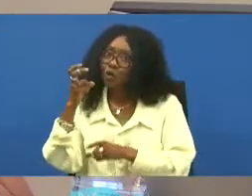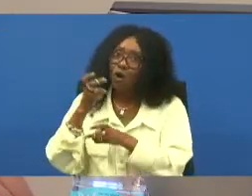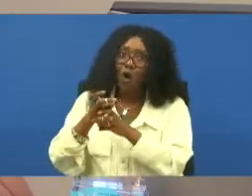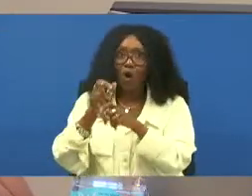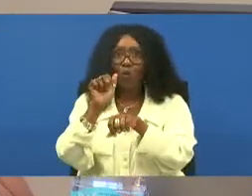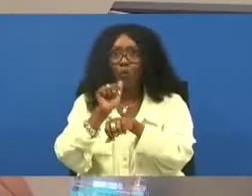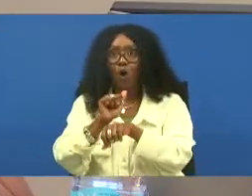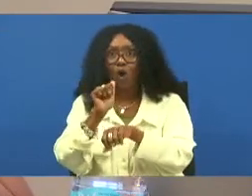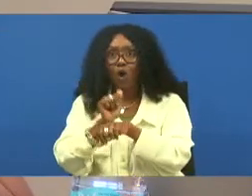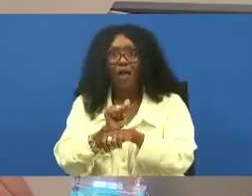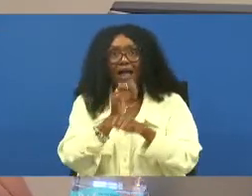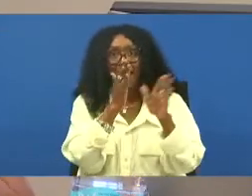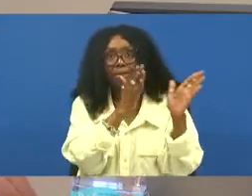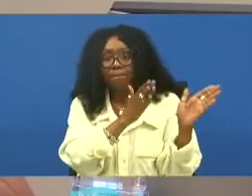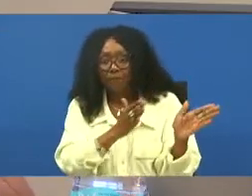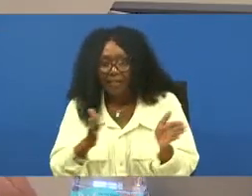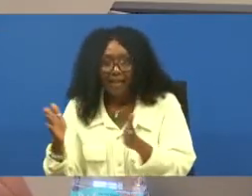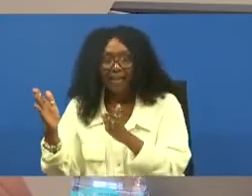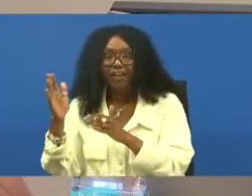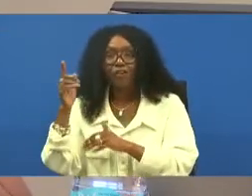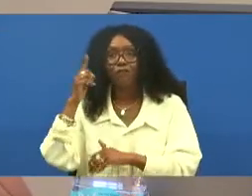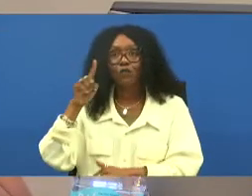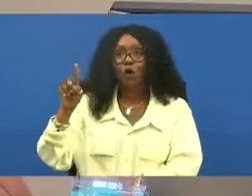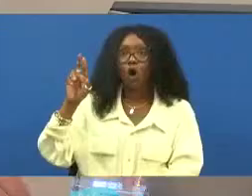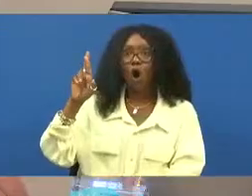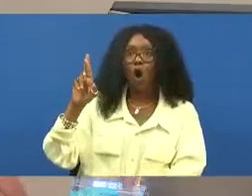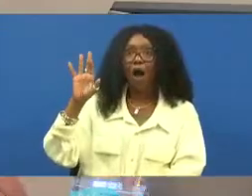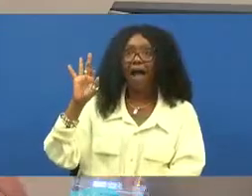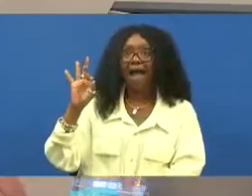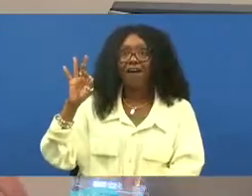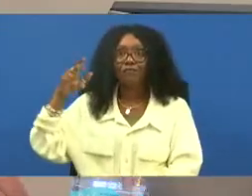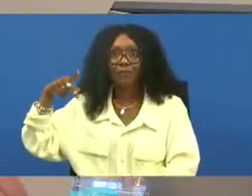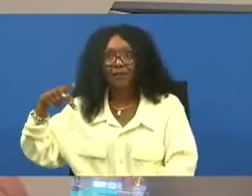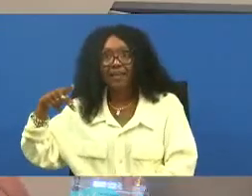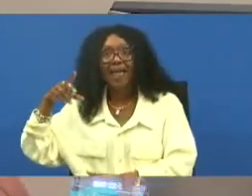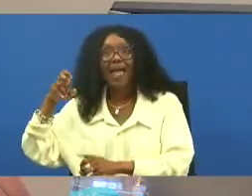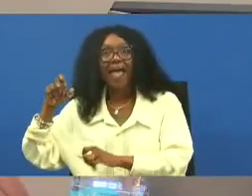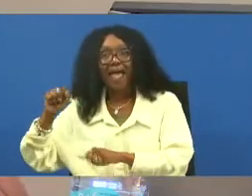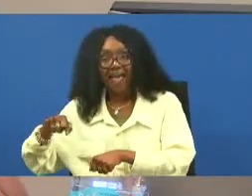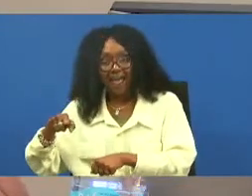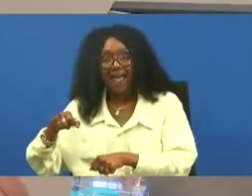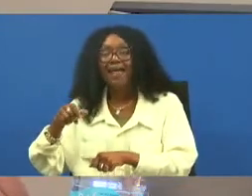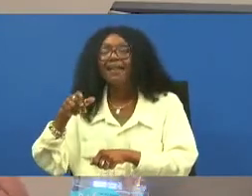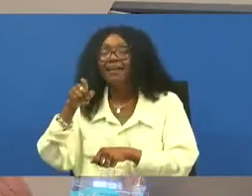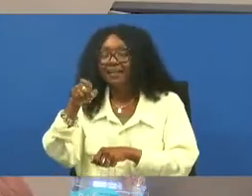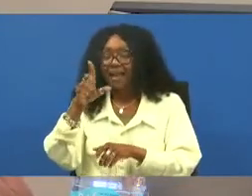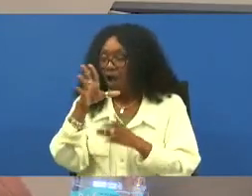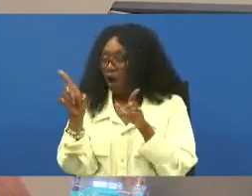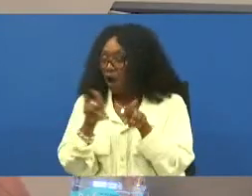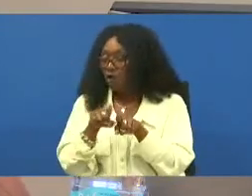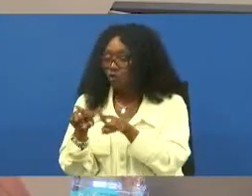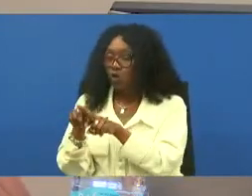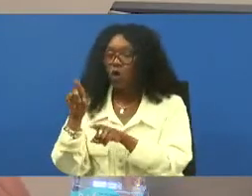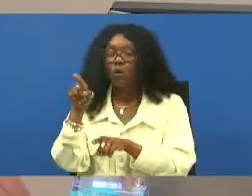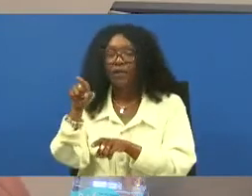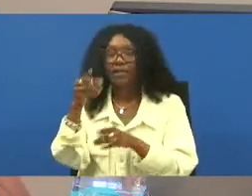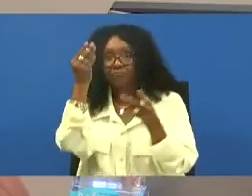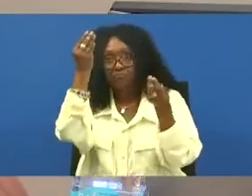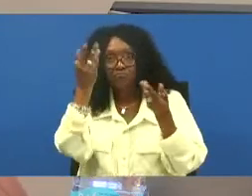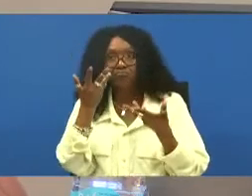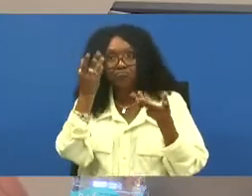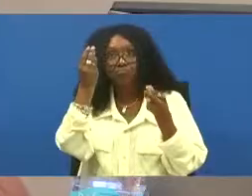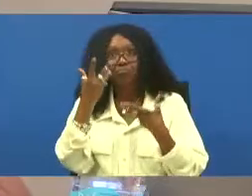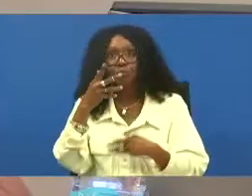preparation of the RFP and assistance in connection with the process. The RFP was issued on